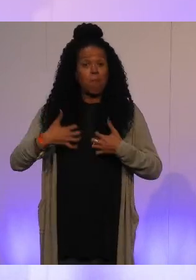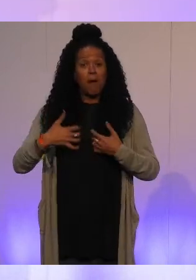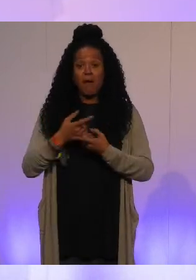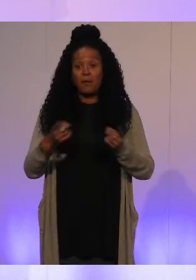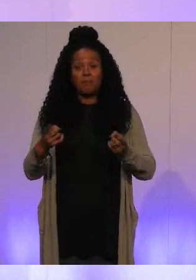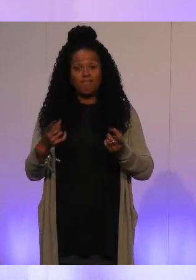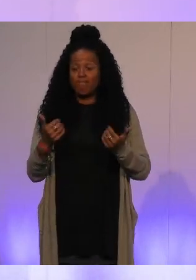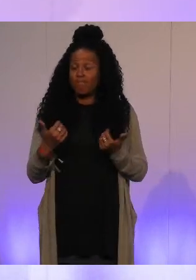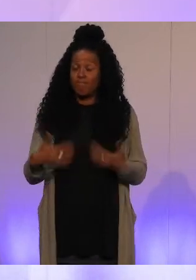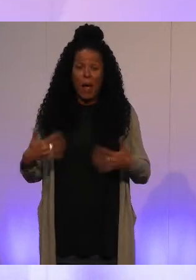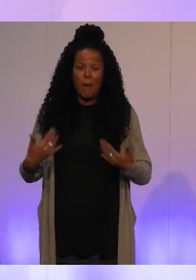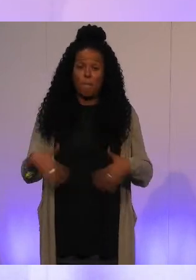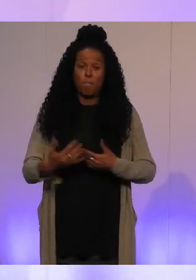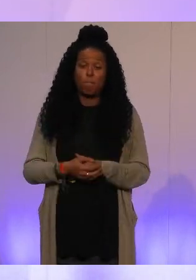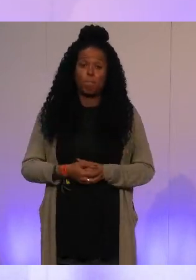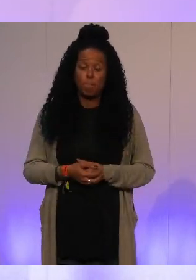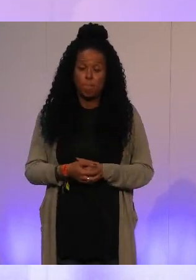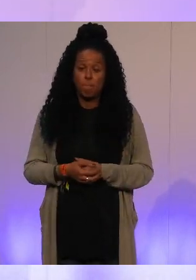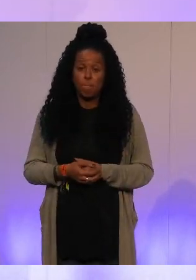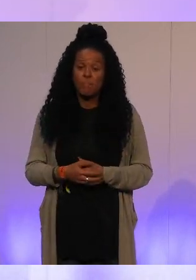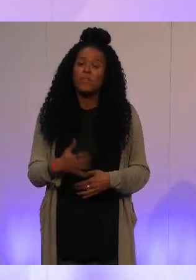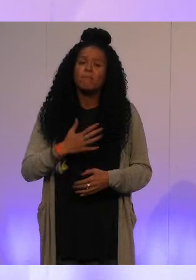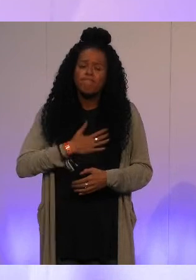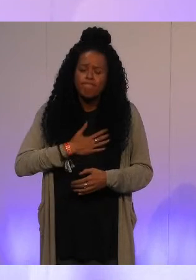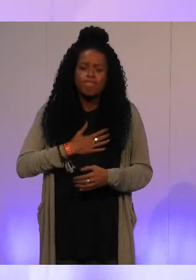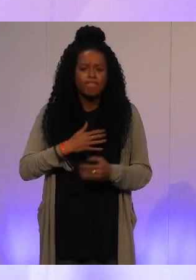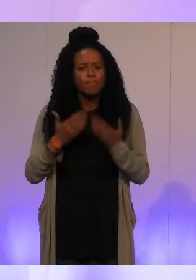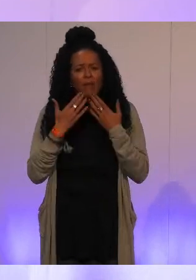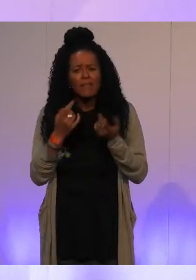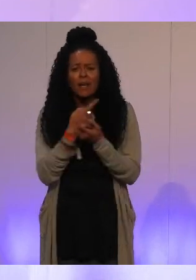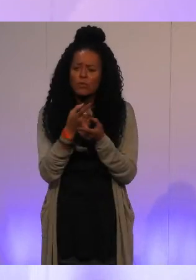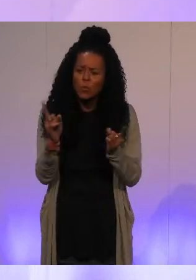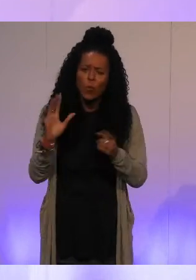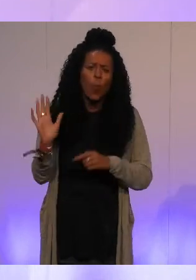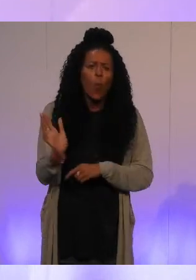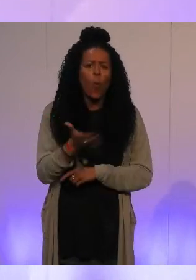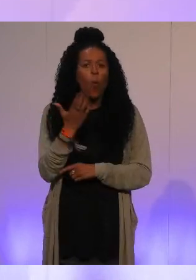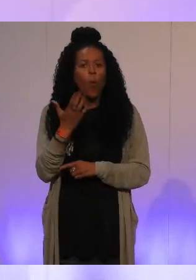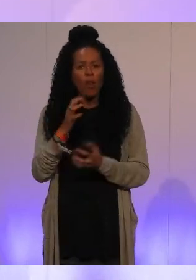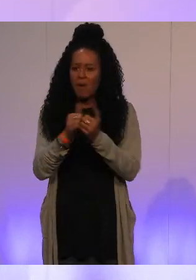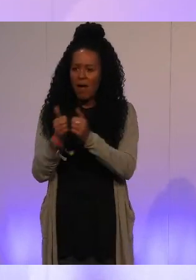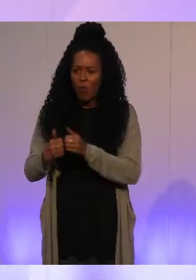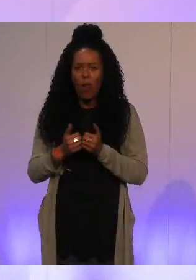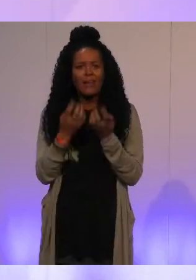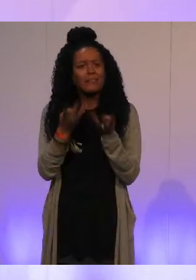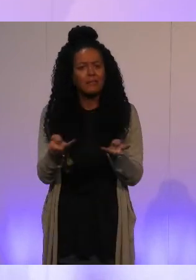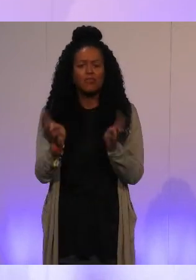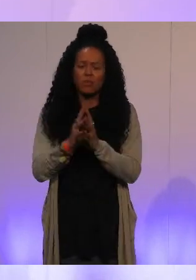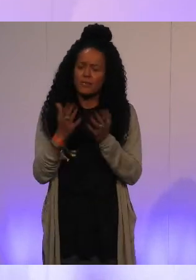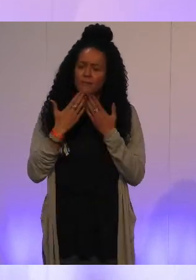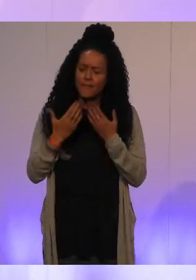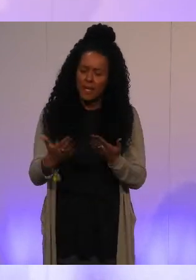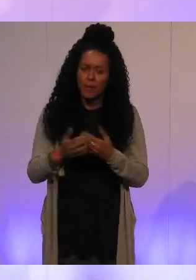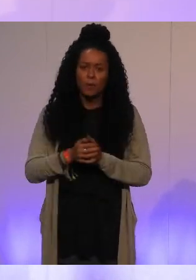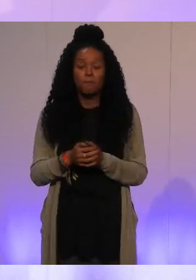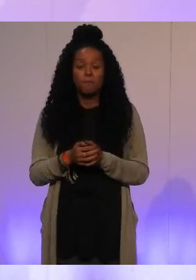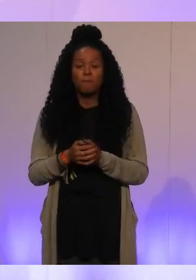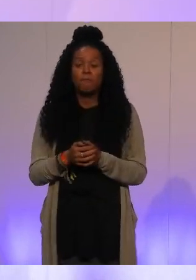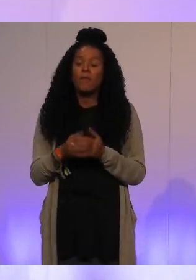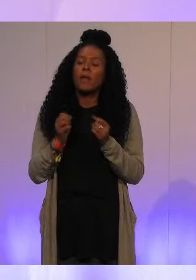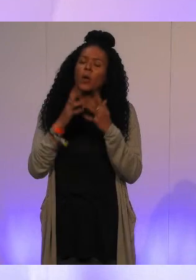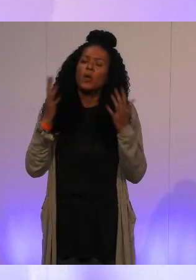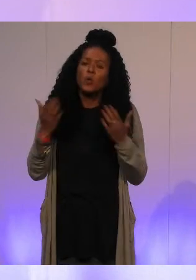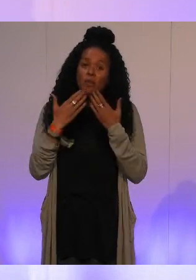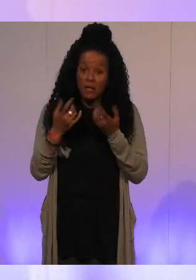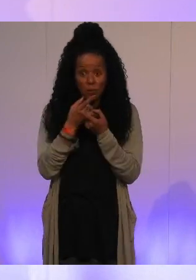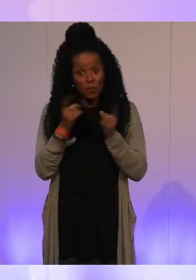as the previous 12 months. So my heartfelt thanks to each and every one of my colleagues at the Trust. And of course, a huge thank you to you